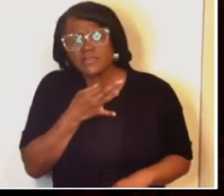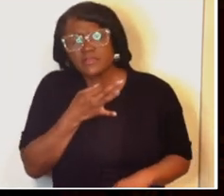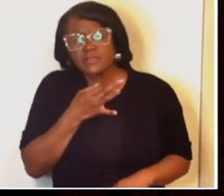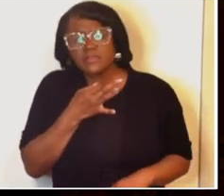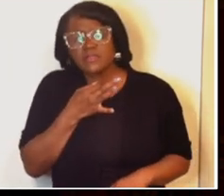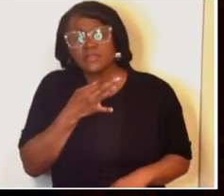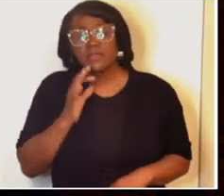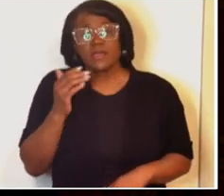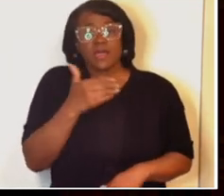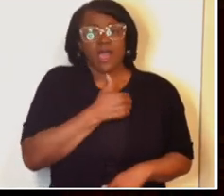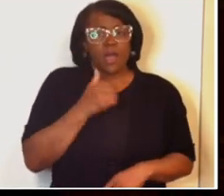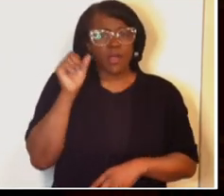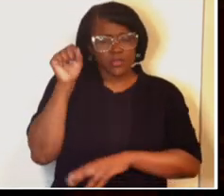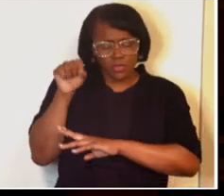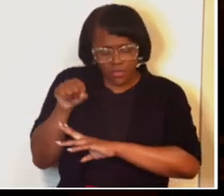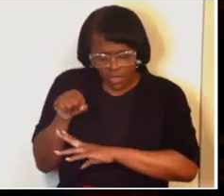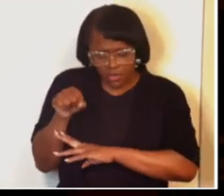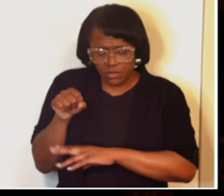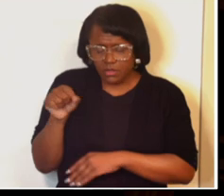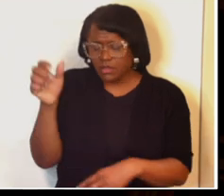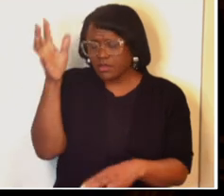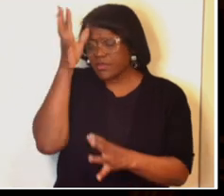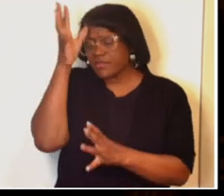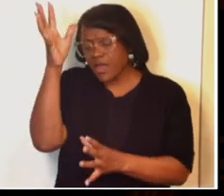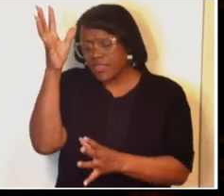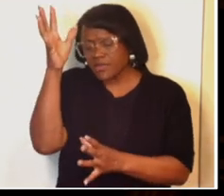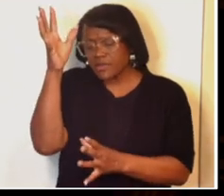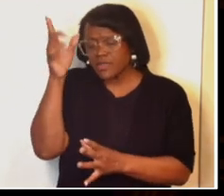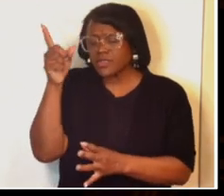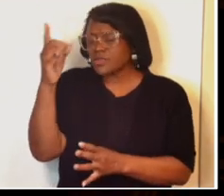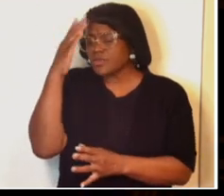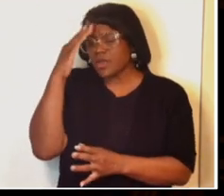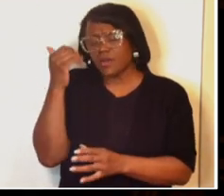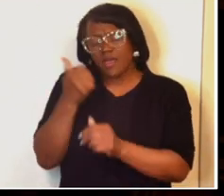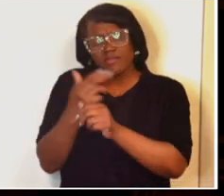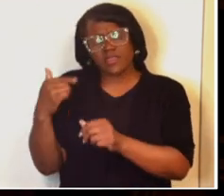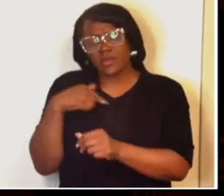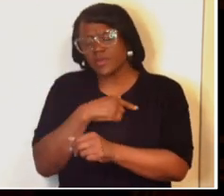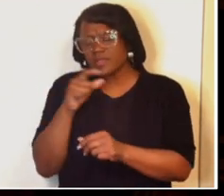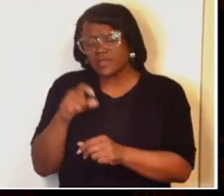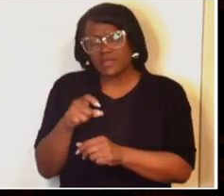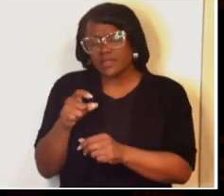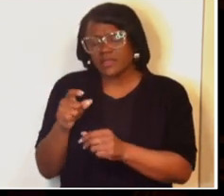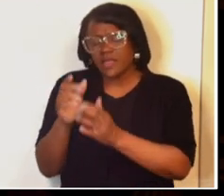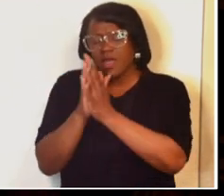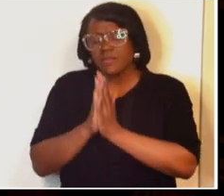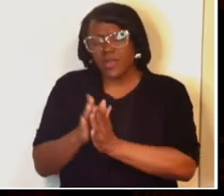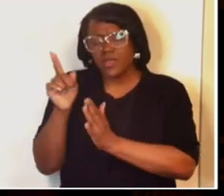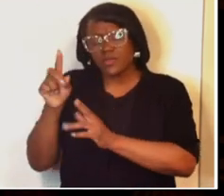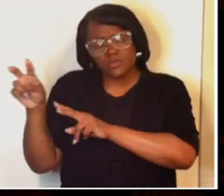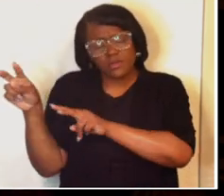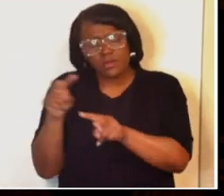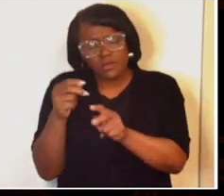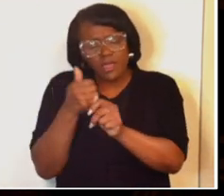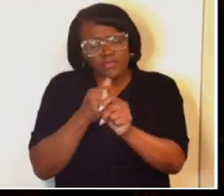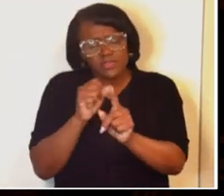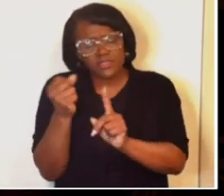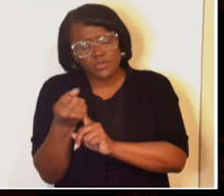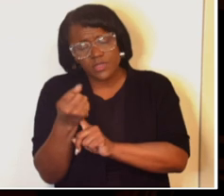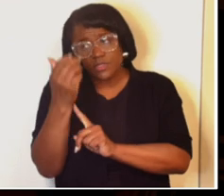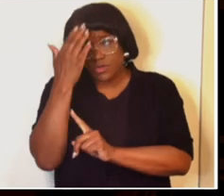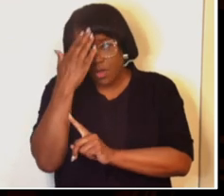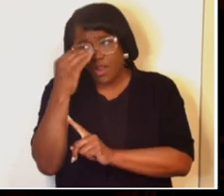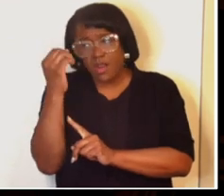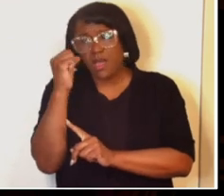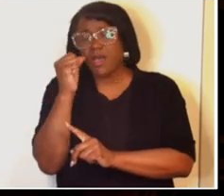bowed. Dear Heavenly Father, you know our every need. I pray that you look on every situation known and unknown. Let your will be